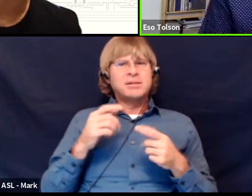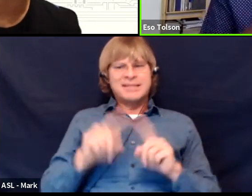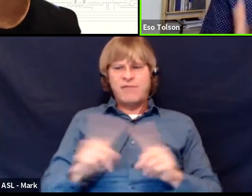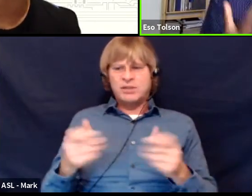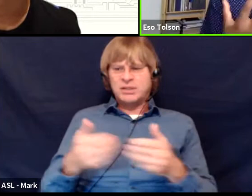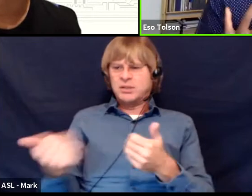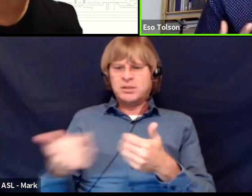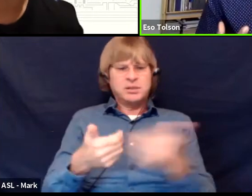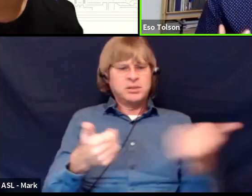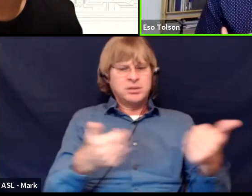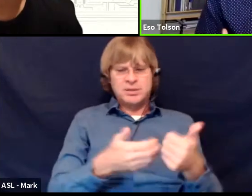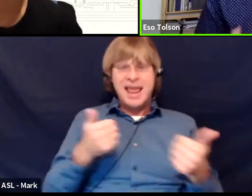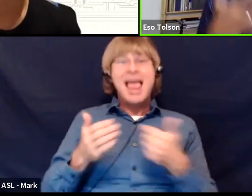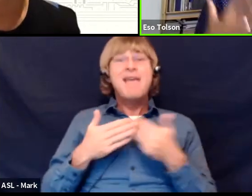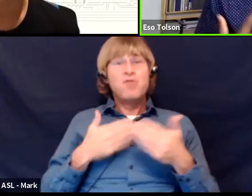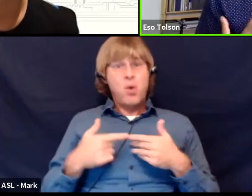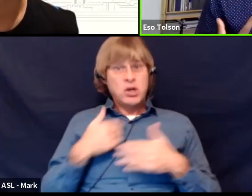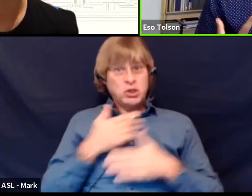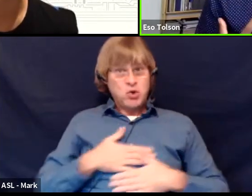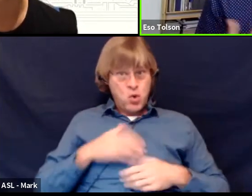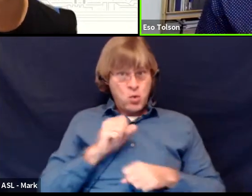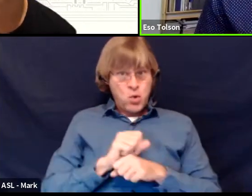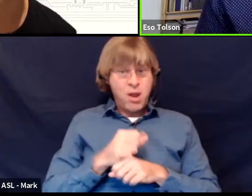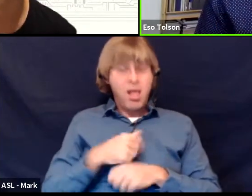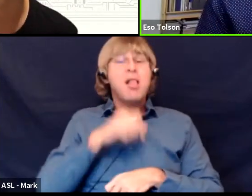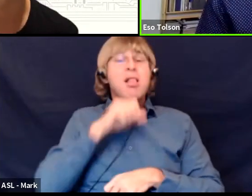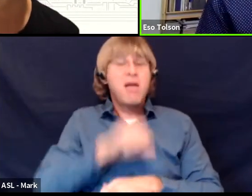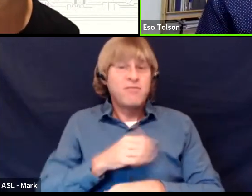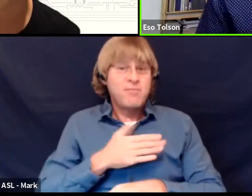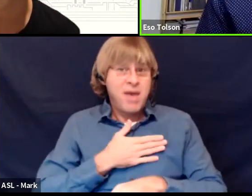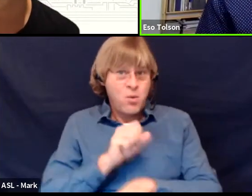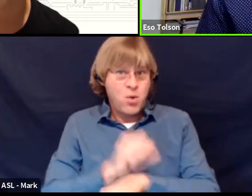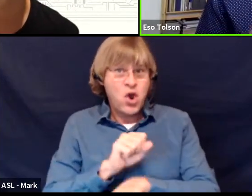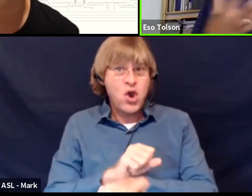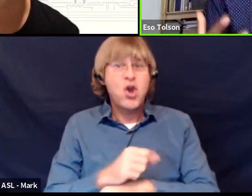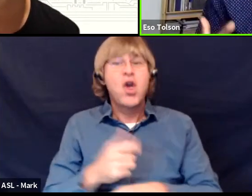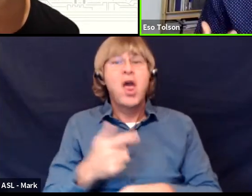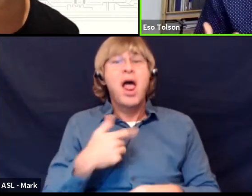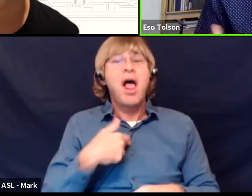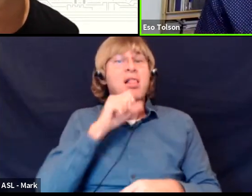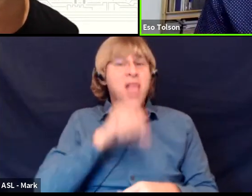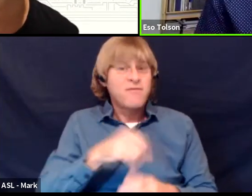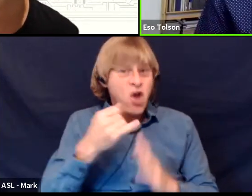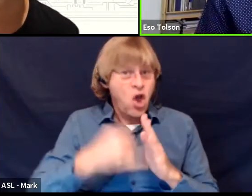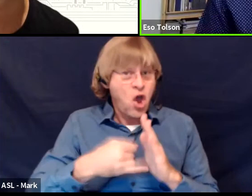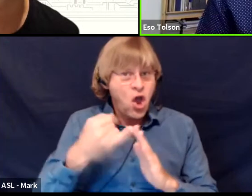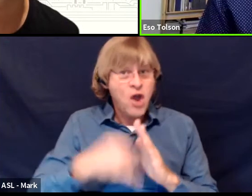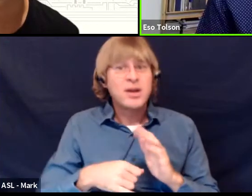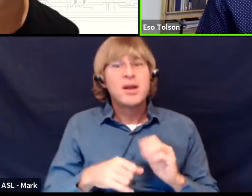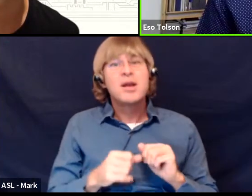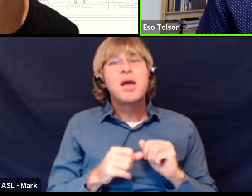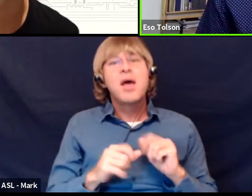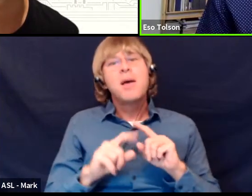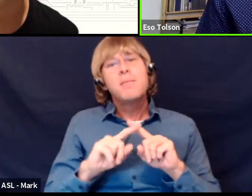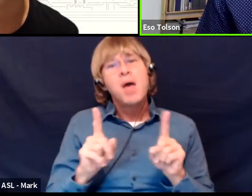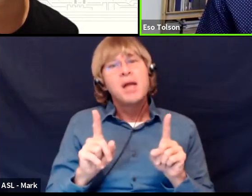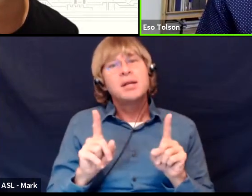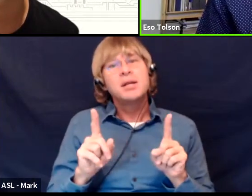And so even though I enjoy my work, I love the work that I do, I love my art that I do,